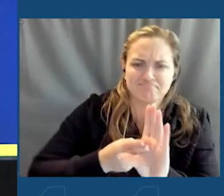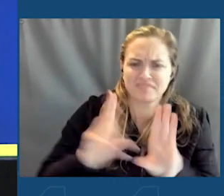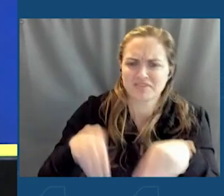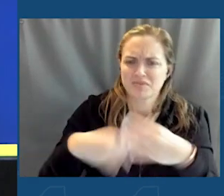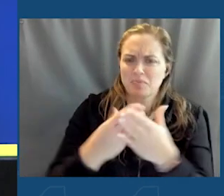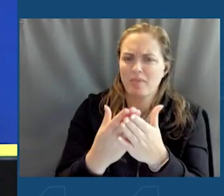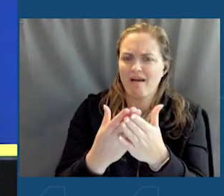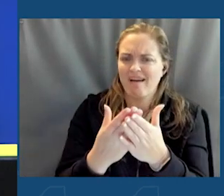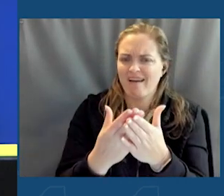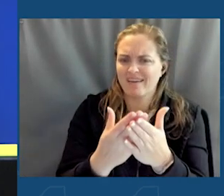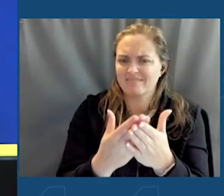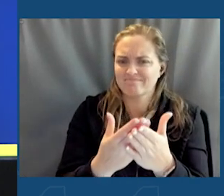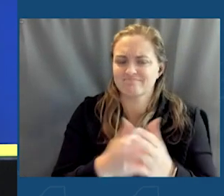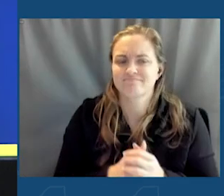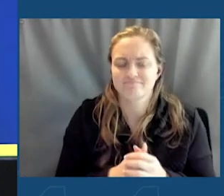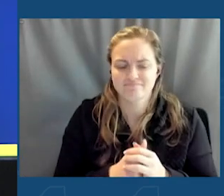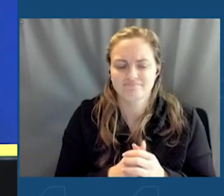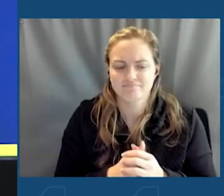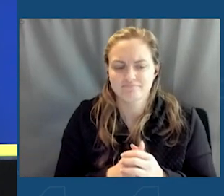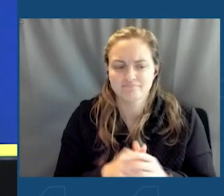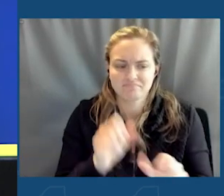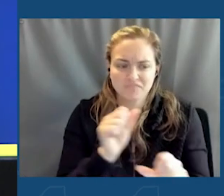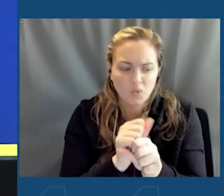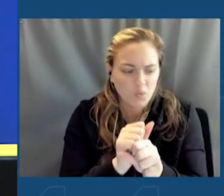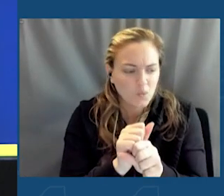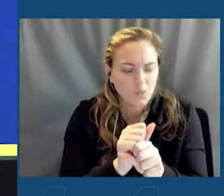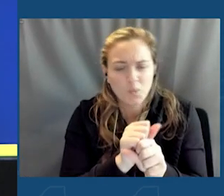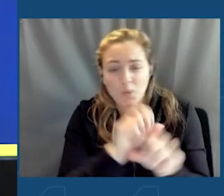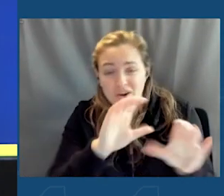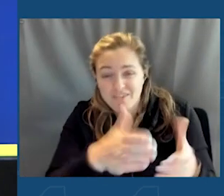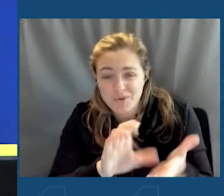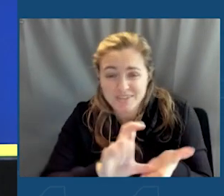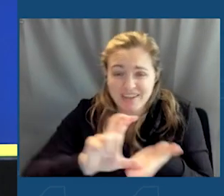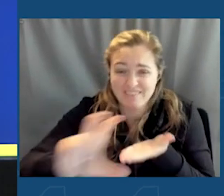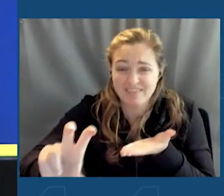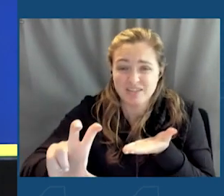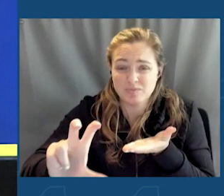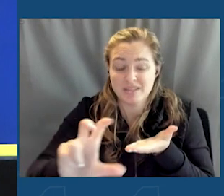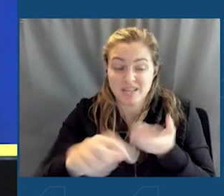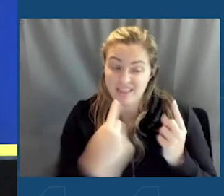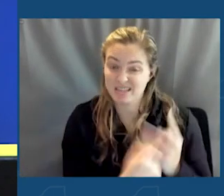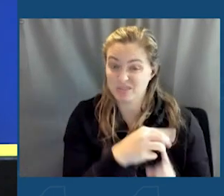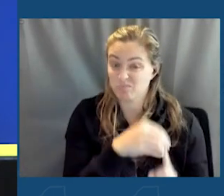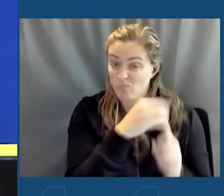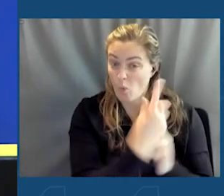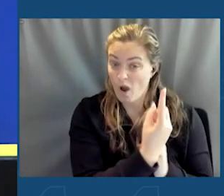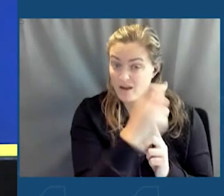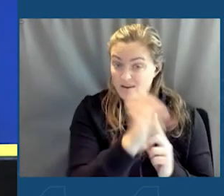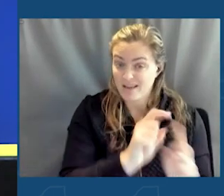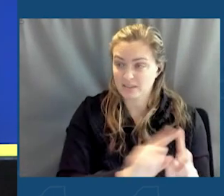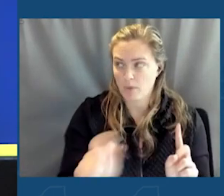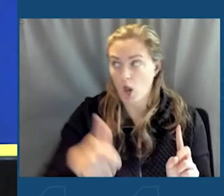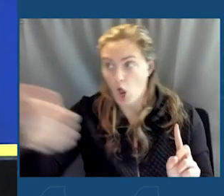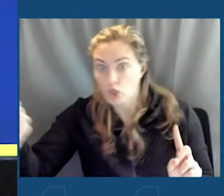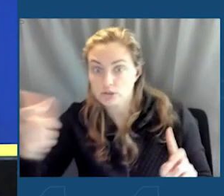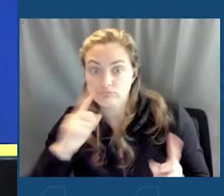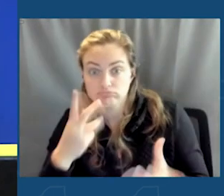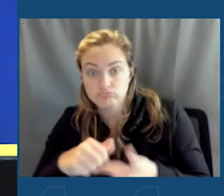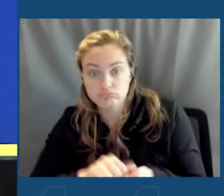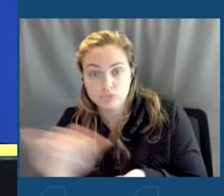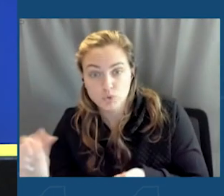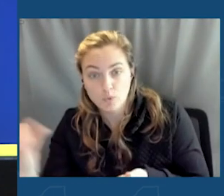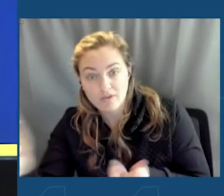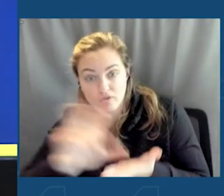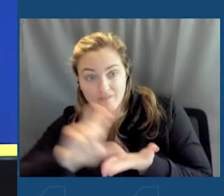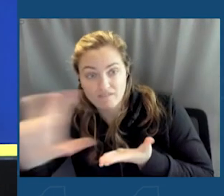Other workforce investments beyond this one. I mean, this is one of many that have been made by this governor. Will have